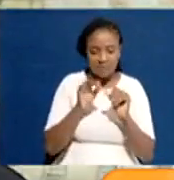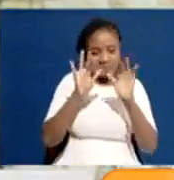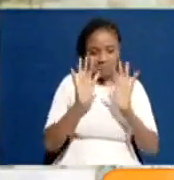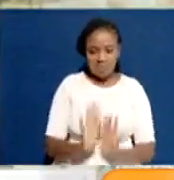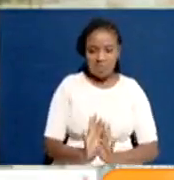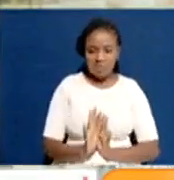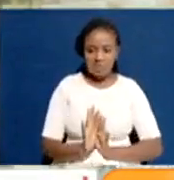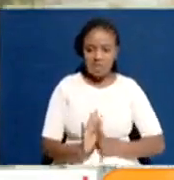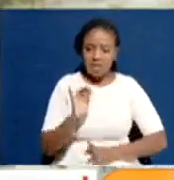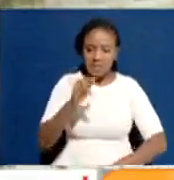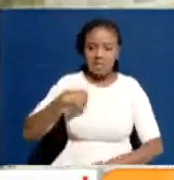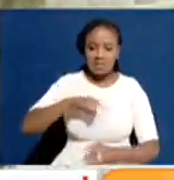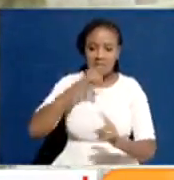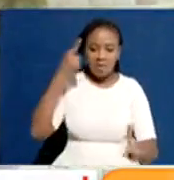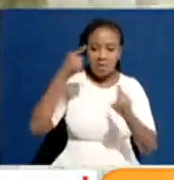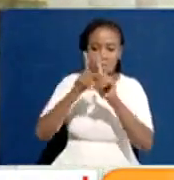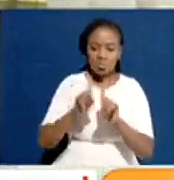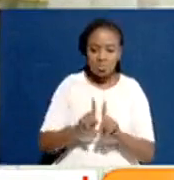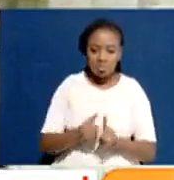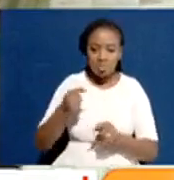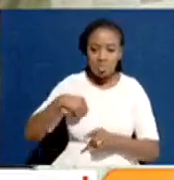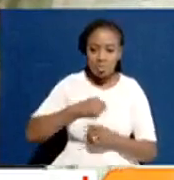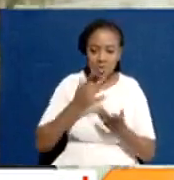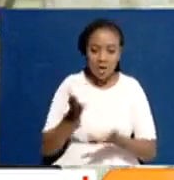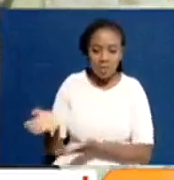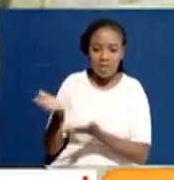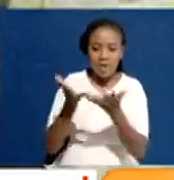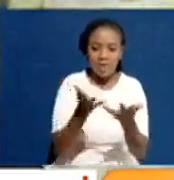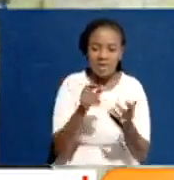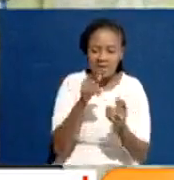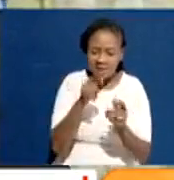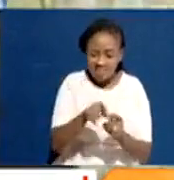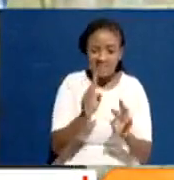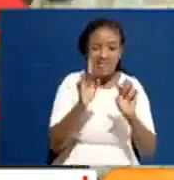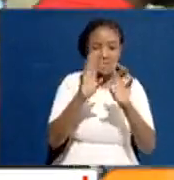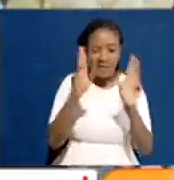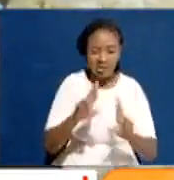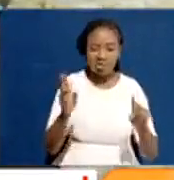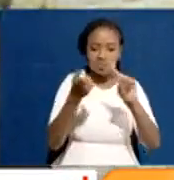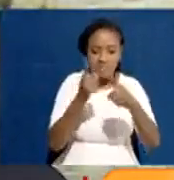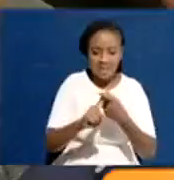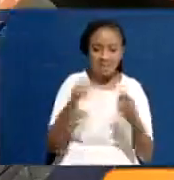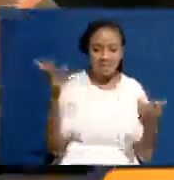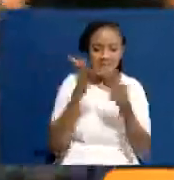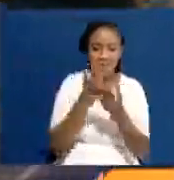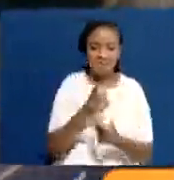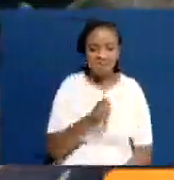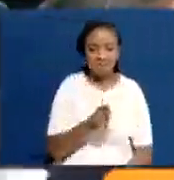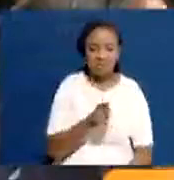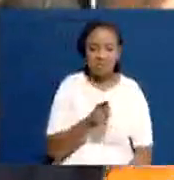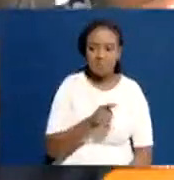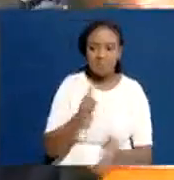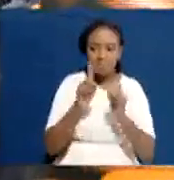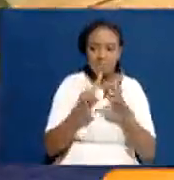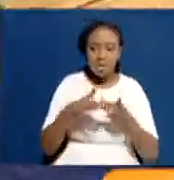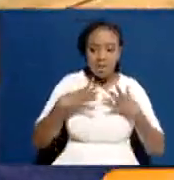and East African Cables. So we are bringing them something which is certified, ISO certified, meeting the international standards. According to the fundis who